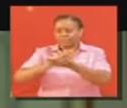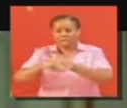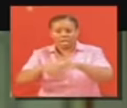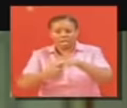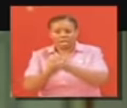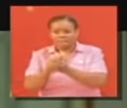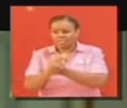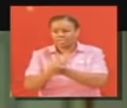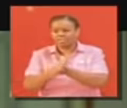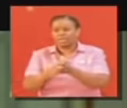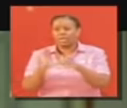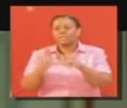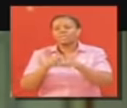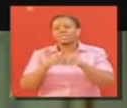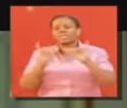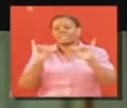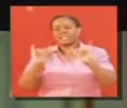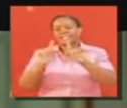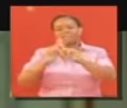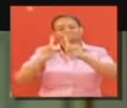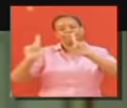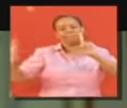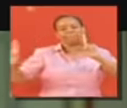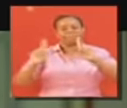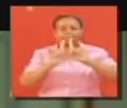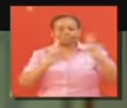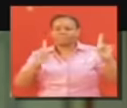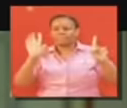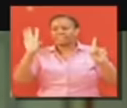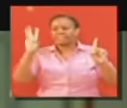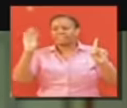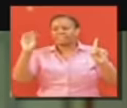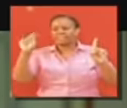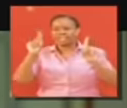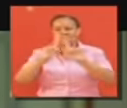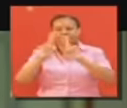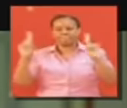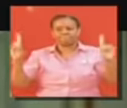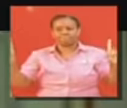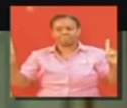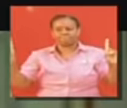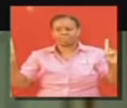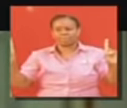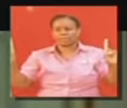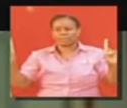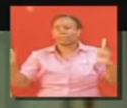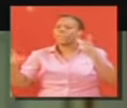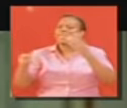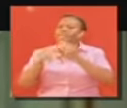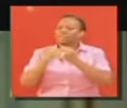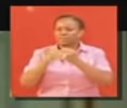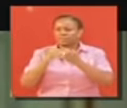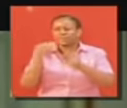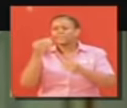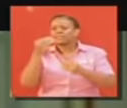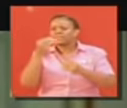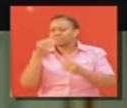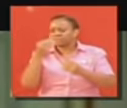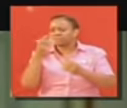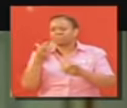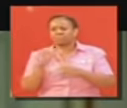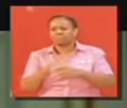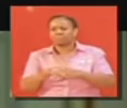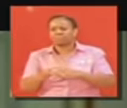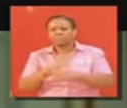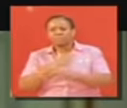at least 6 feet apart. Added to that, you can eat well, rest well, hydrate well.